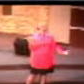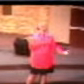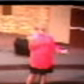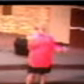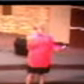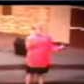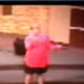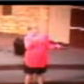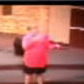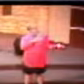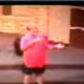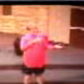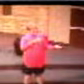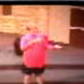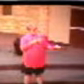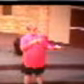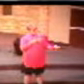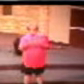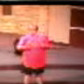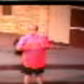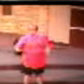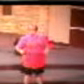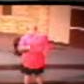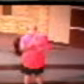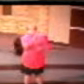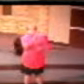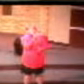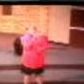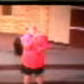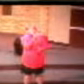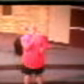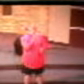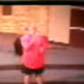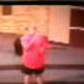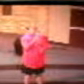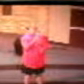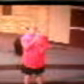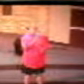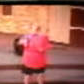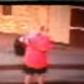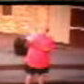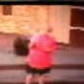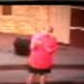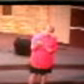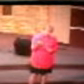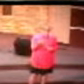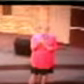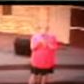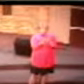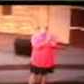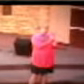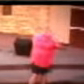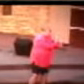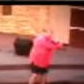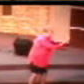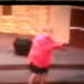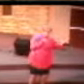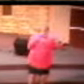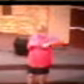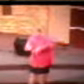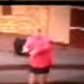a lady and her children. She's a single mom from the community, and she came, and boy, everybody was like, whew.